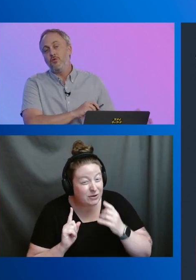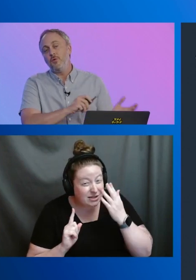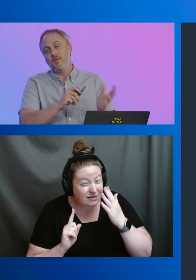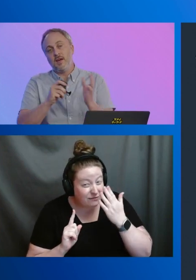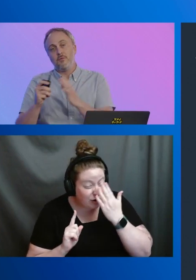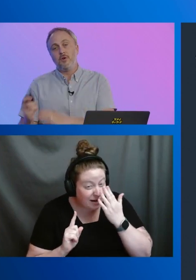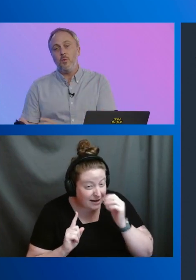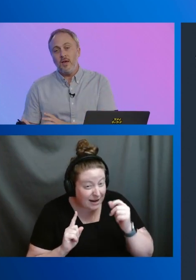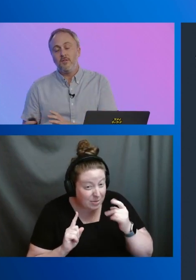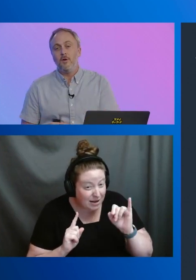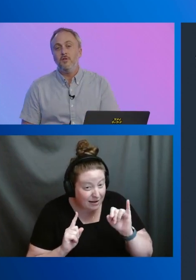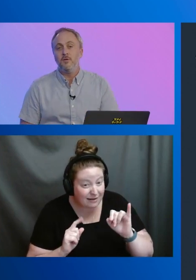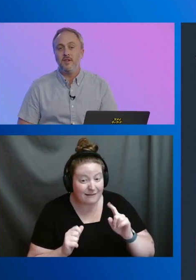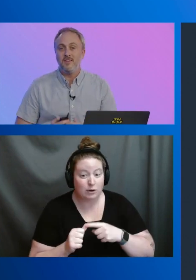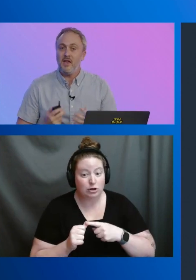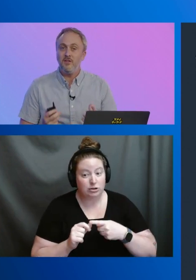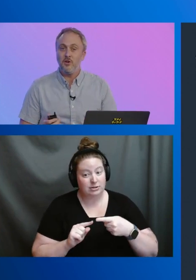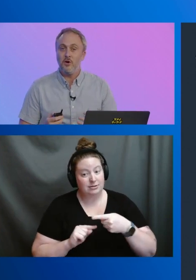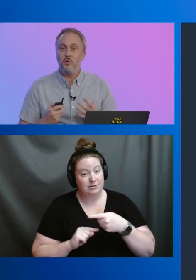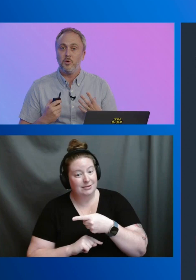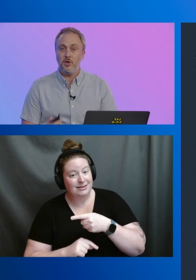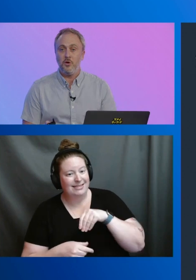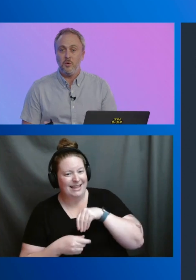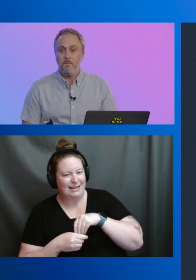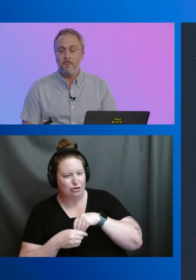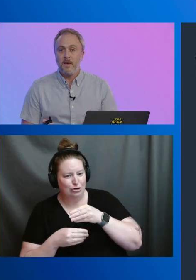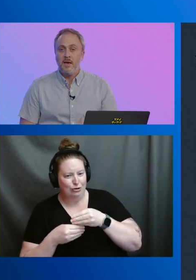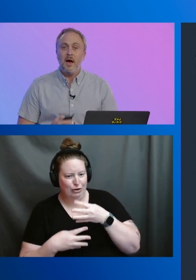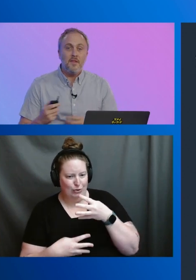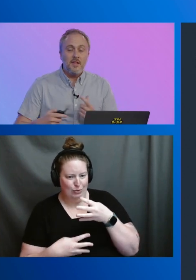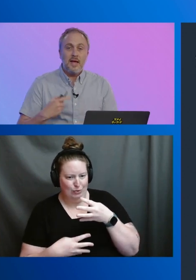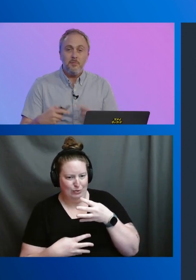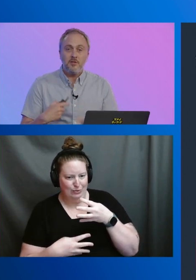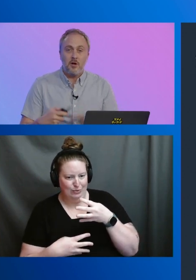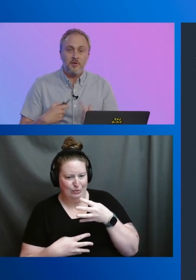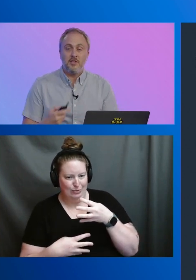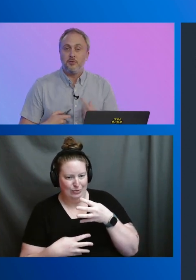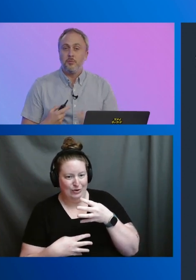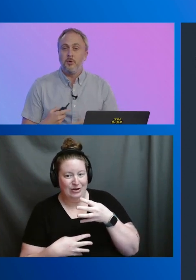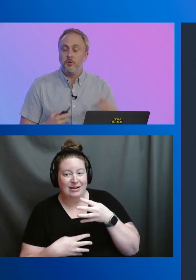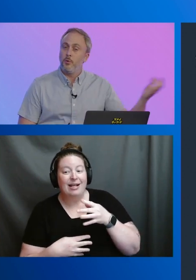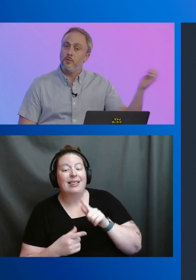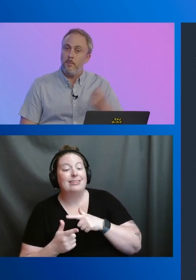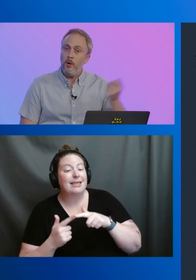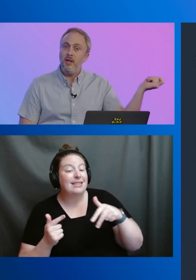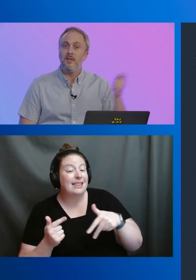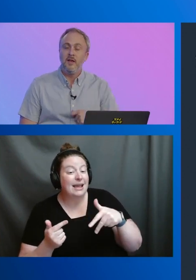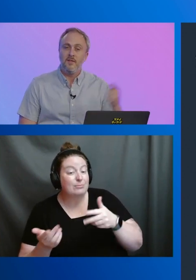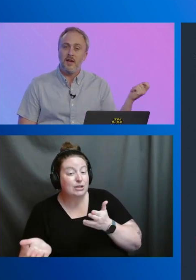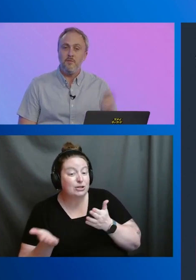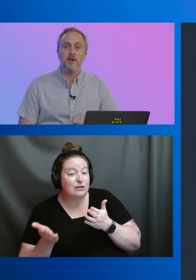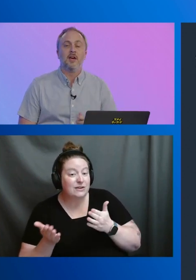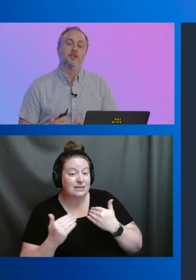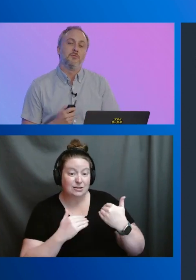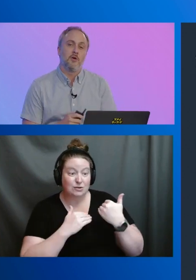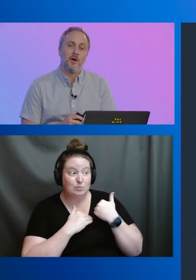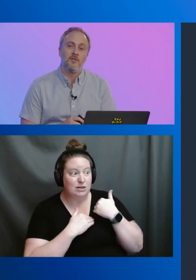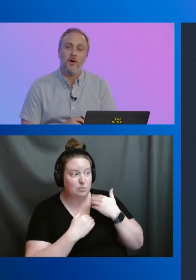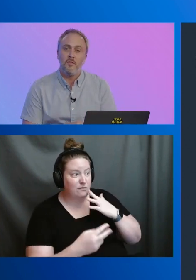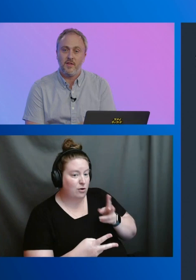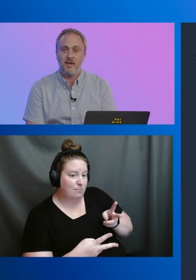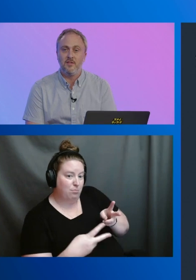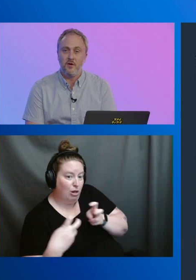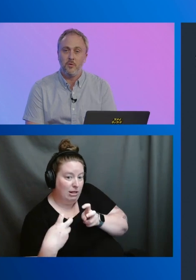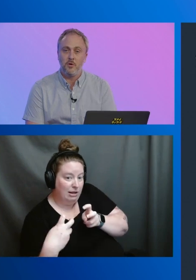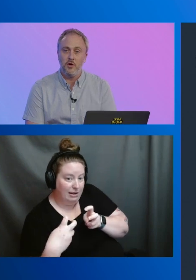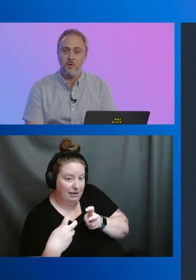first routes that request onto this internal queue. And then the Lambda service is responsible for pulling that invocation request